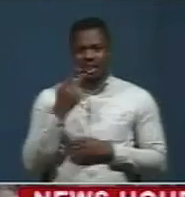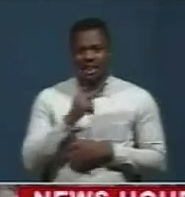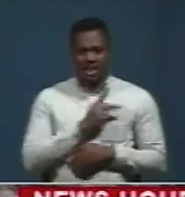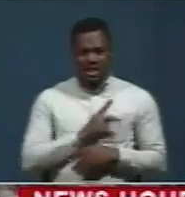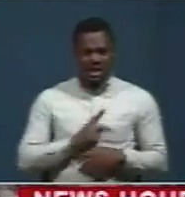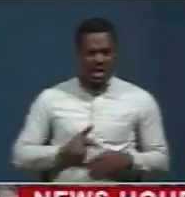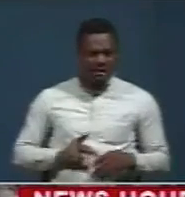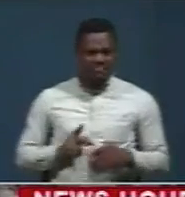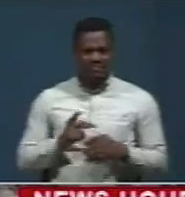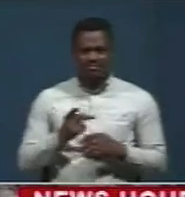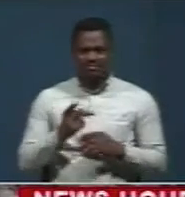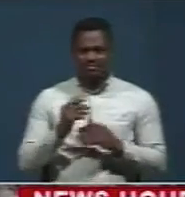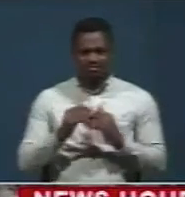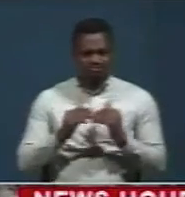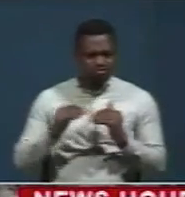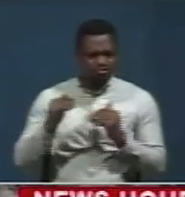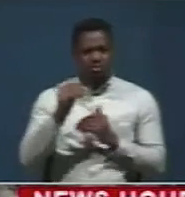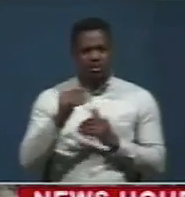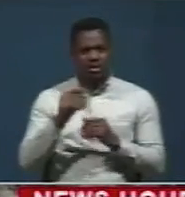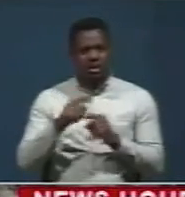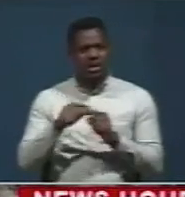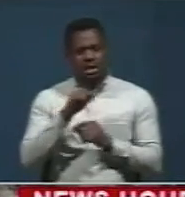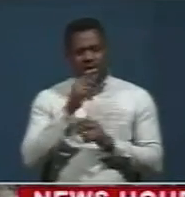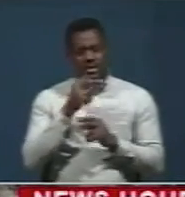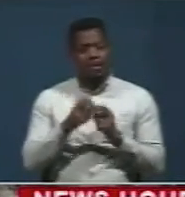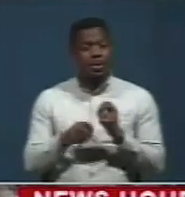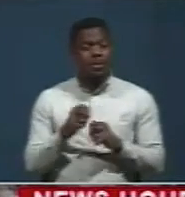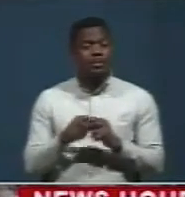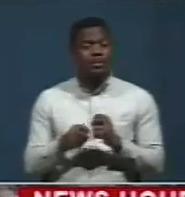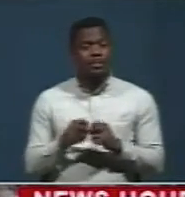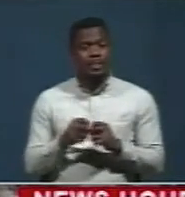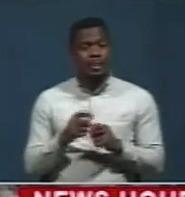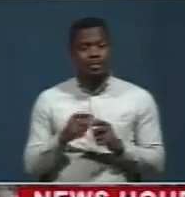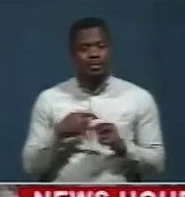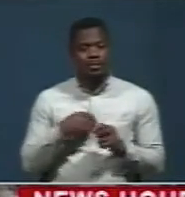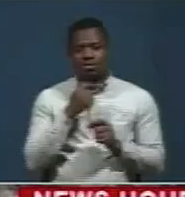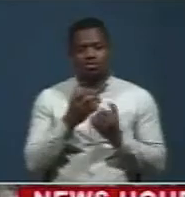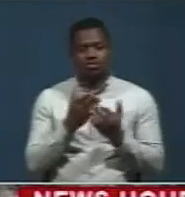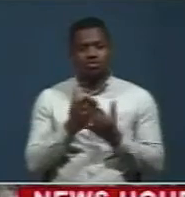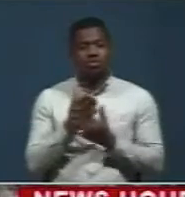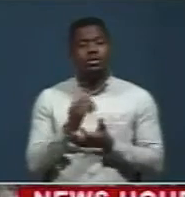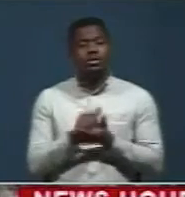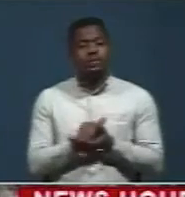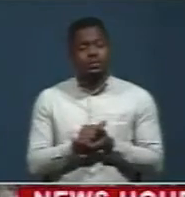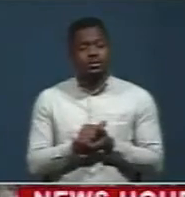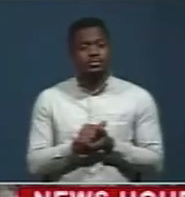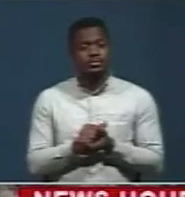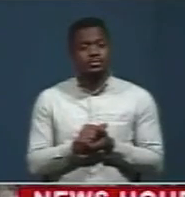know, they had some, and all that. It's been a problem, growth. We don't have to go through that.